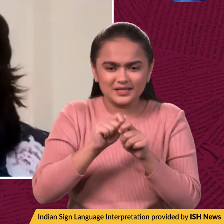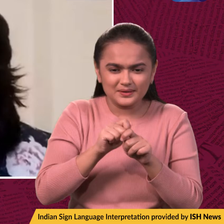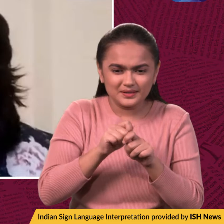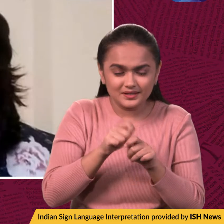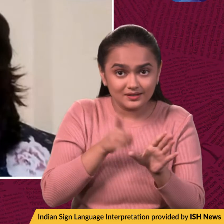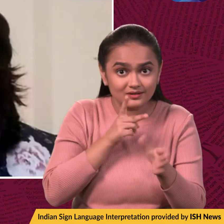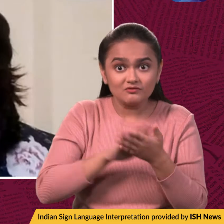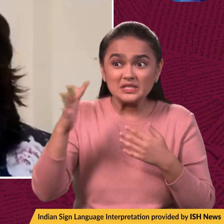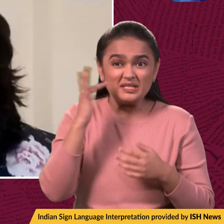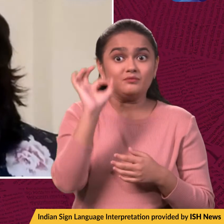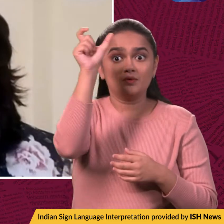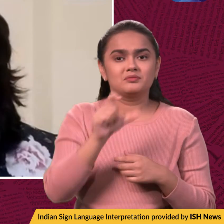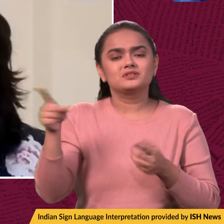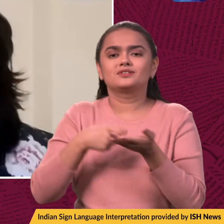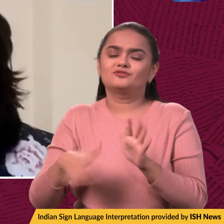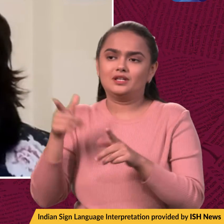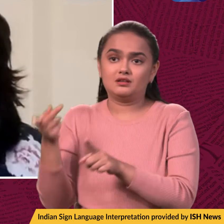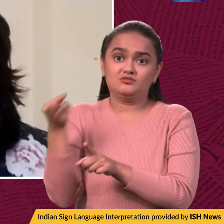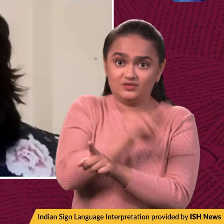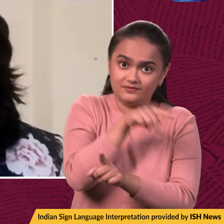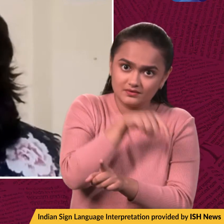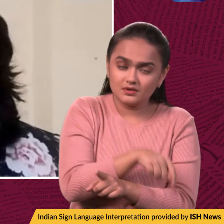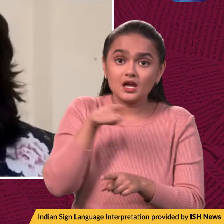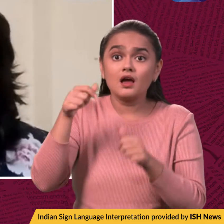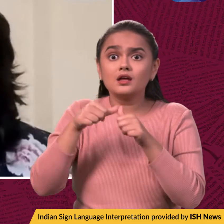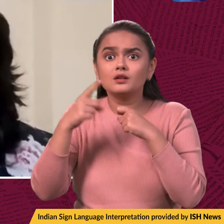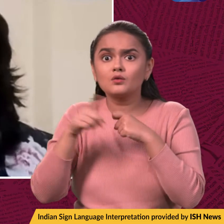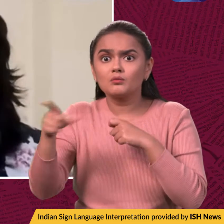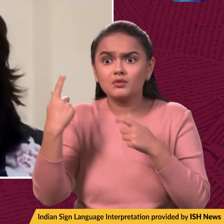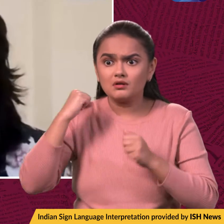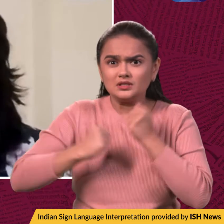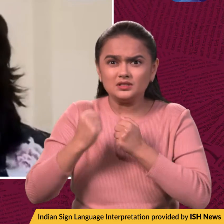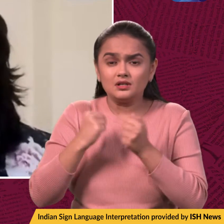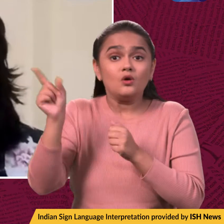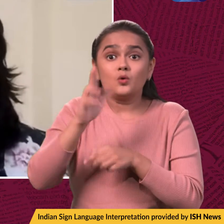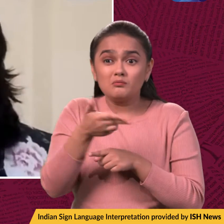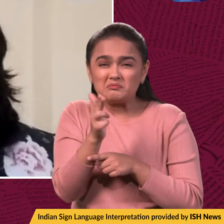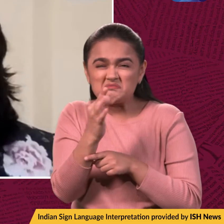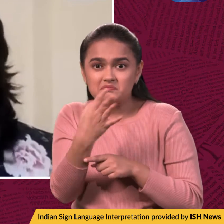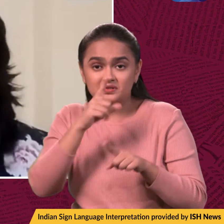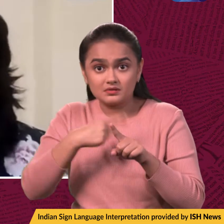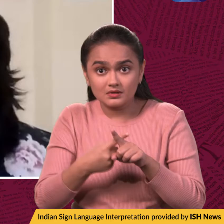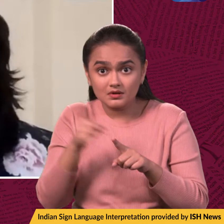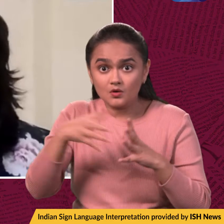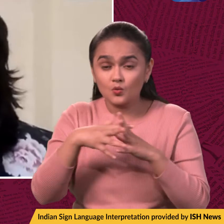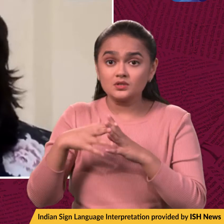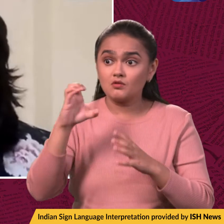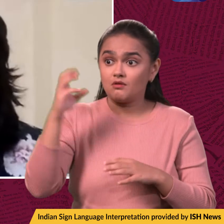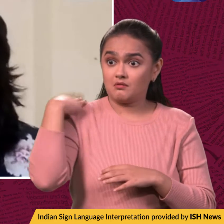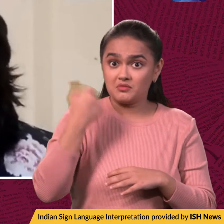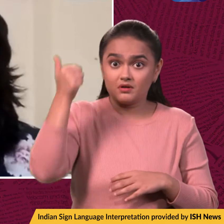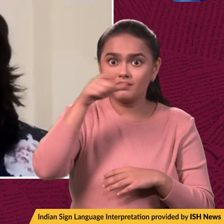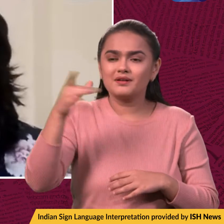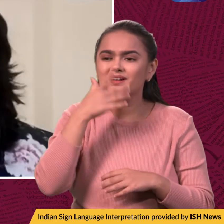tenure as the Navy Chief. Now, Admiral Kumar is a gunner specialist and was the Western Naval Command. In